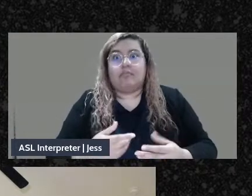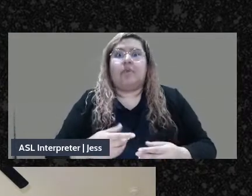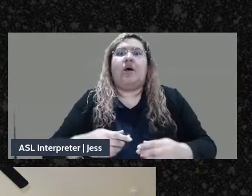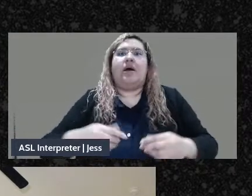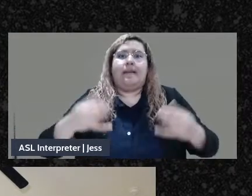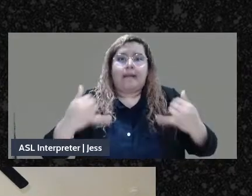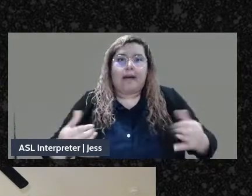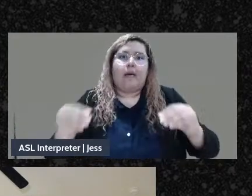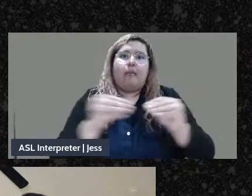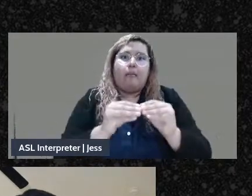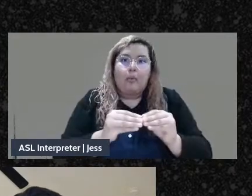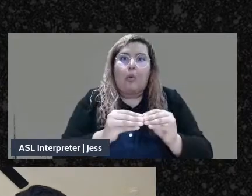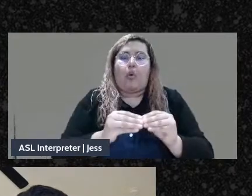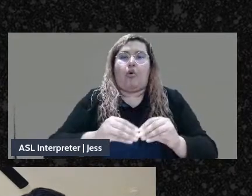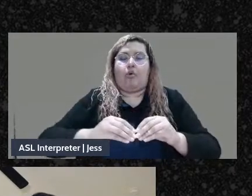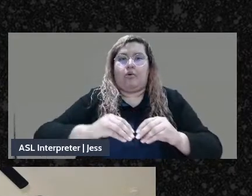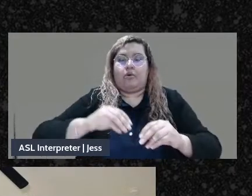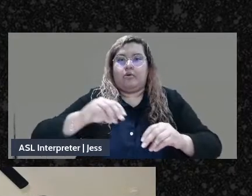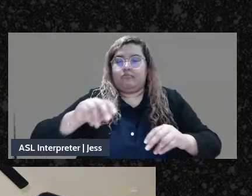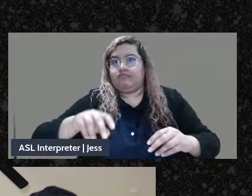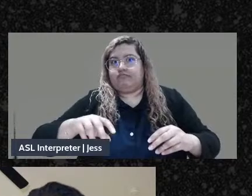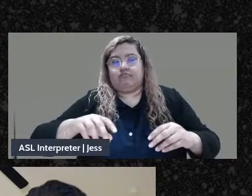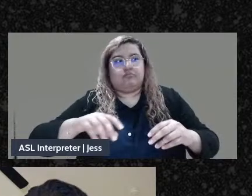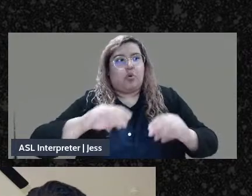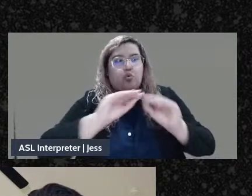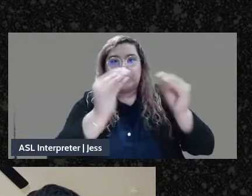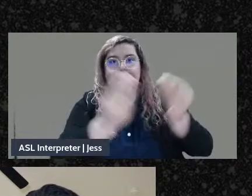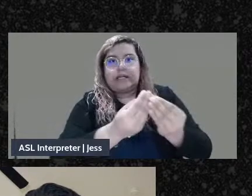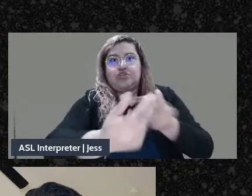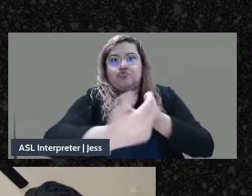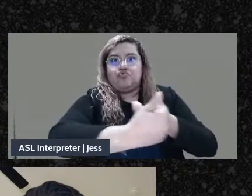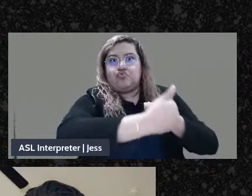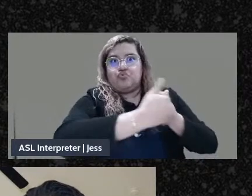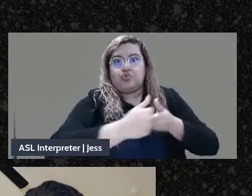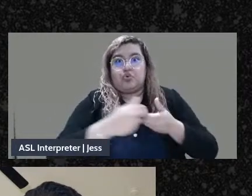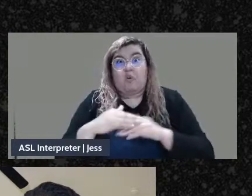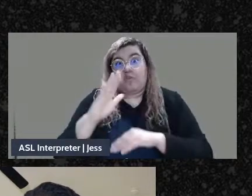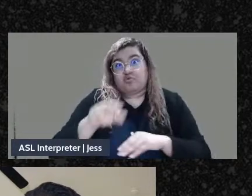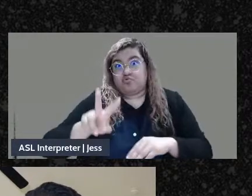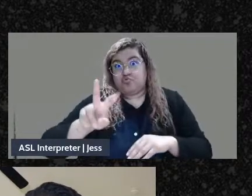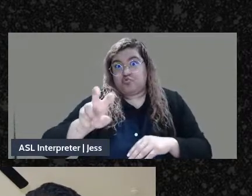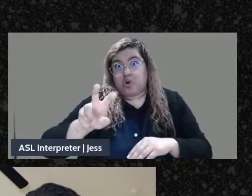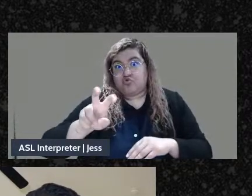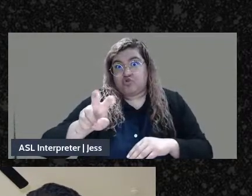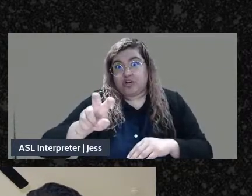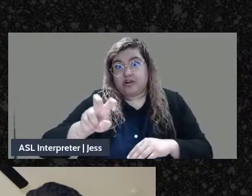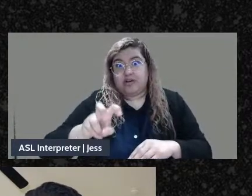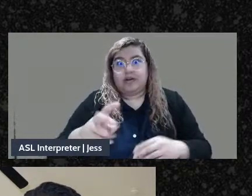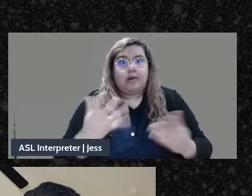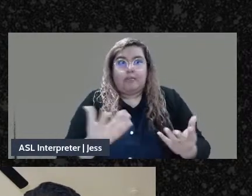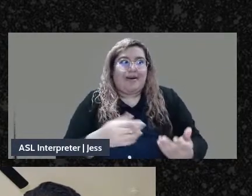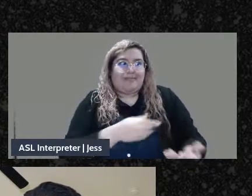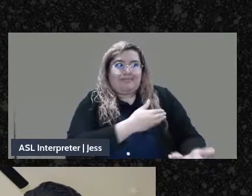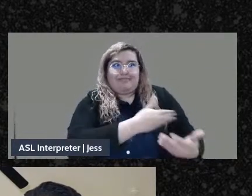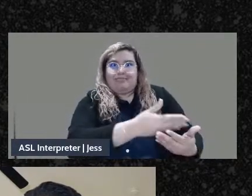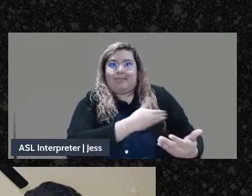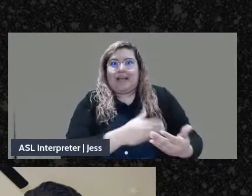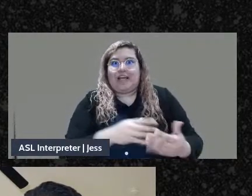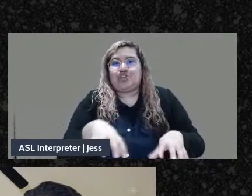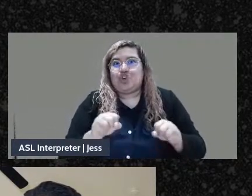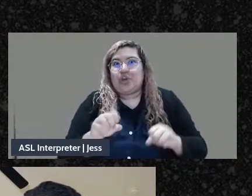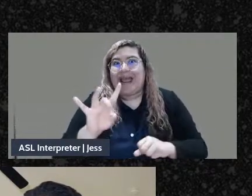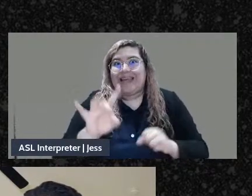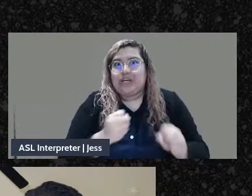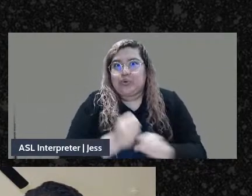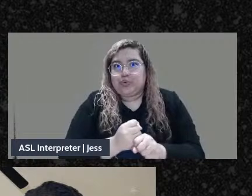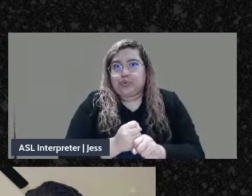that. And it was asking some of the same people over and over again and really bringing them along with us. Same thing, to get people